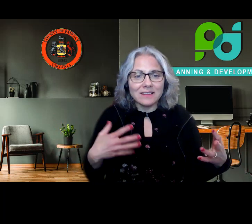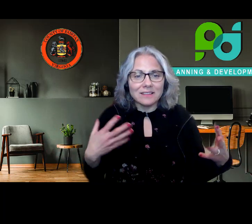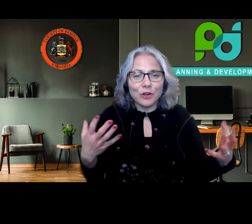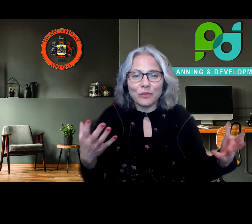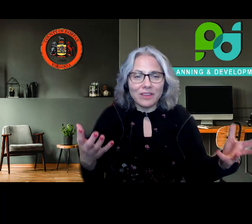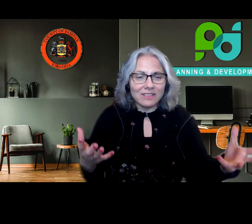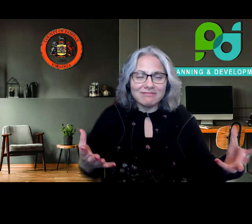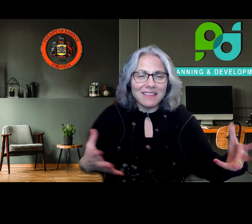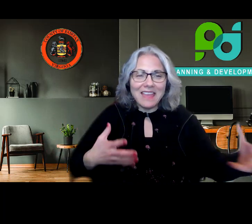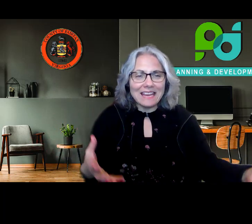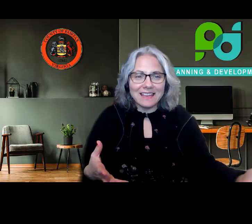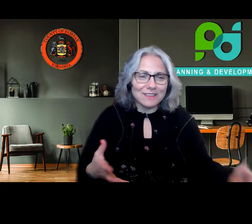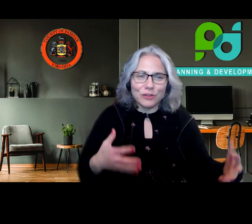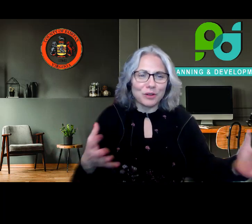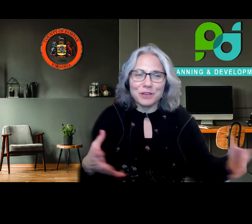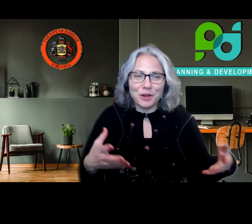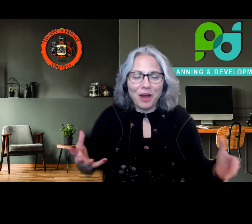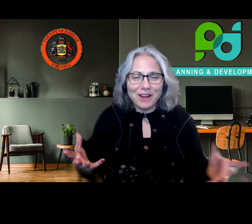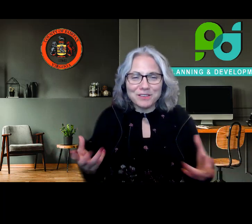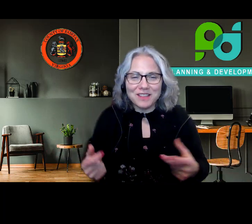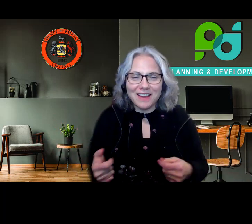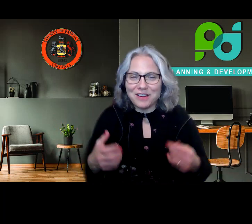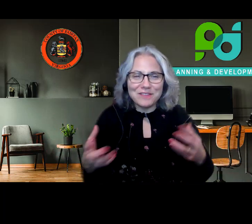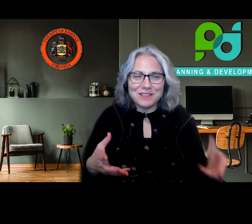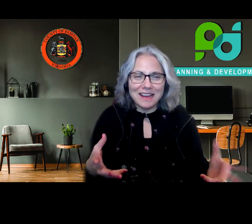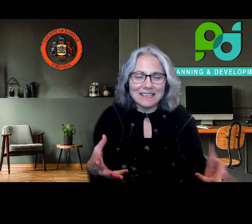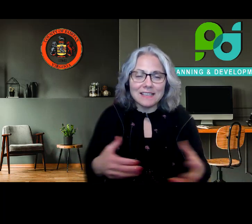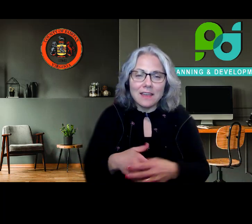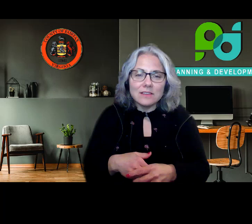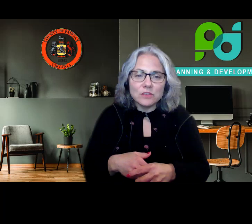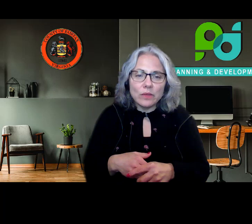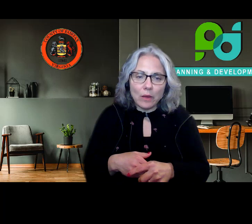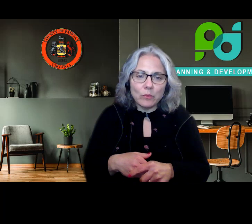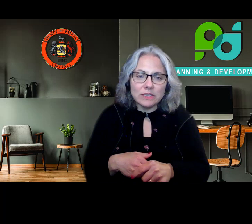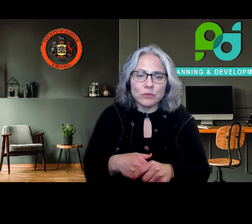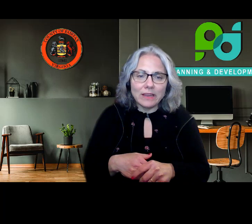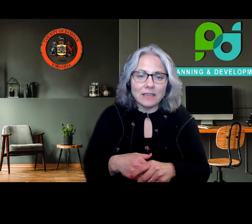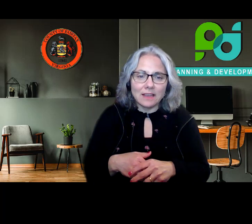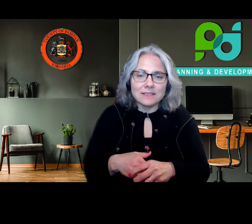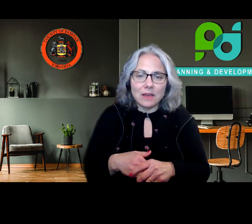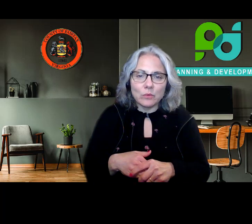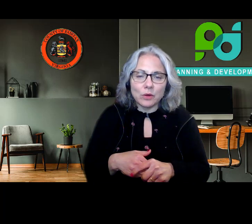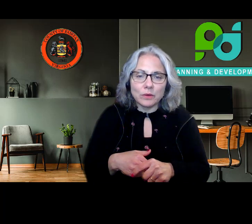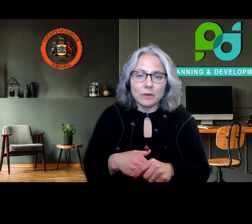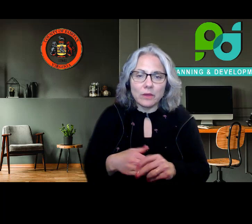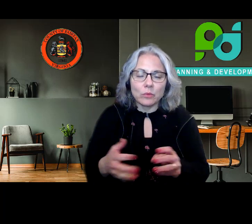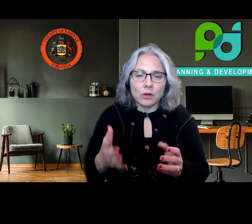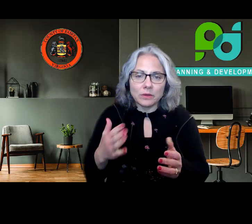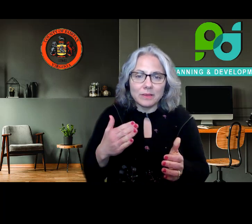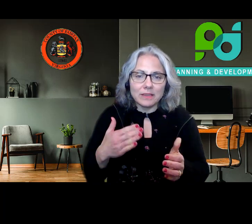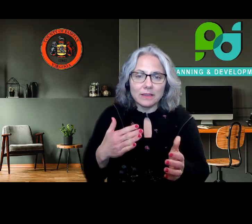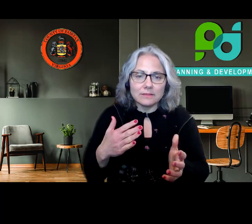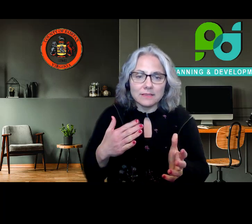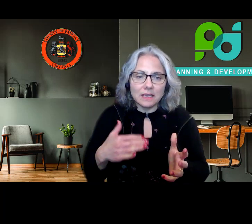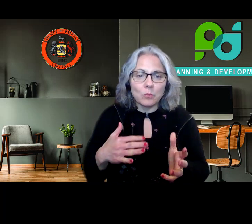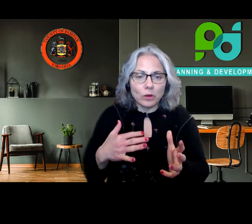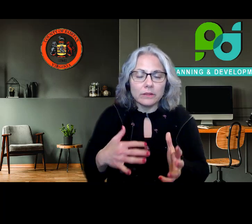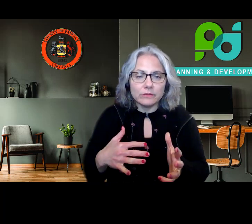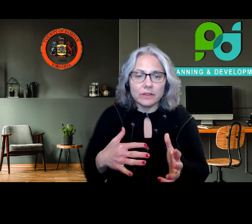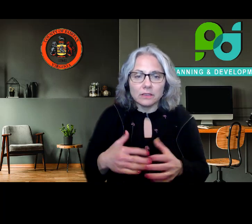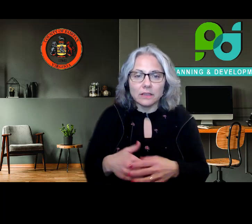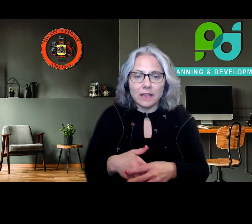in the 80s, or, prior to that, or even in the 90s. So yeah, we do recognize that we're going to be